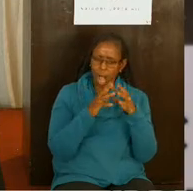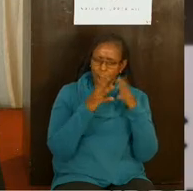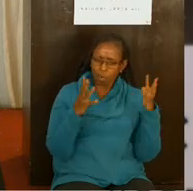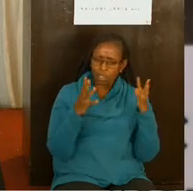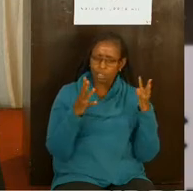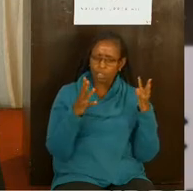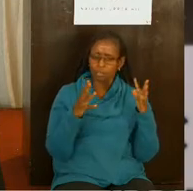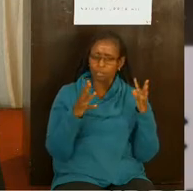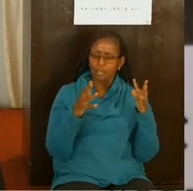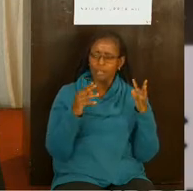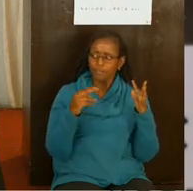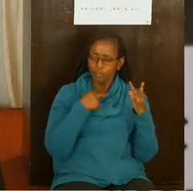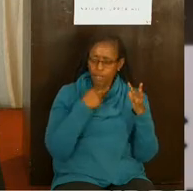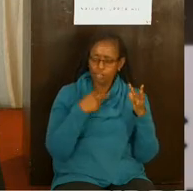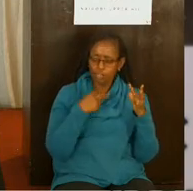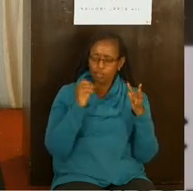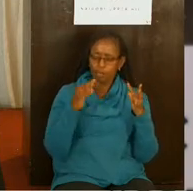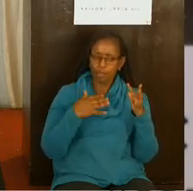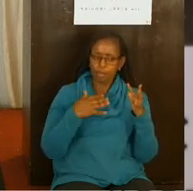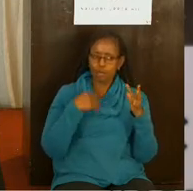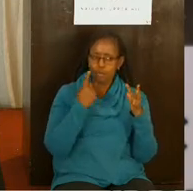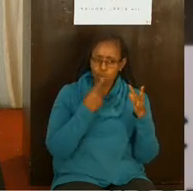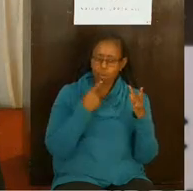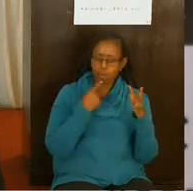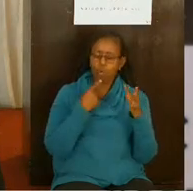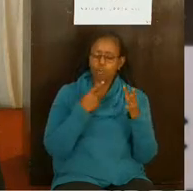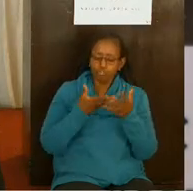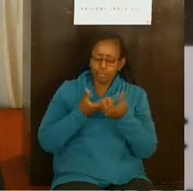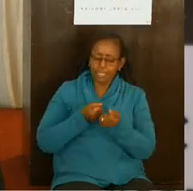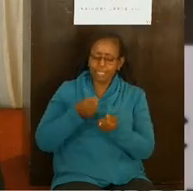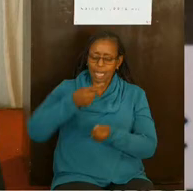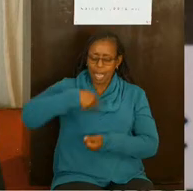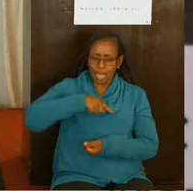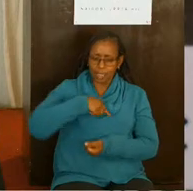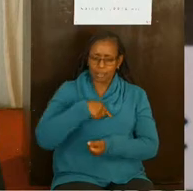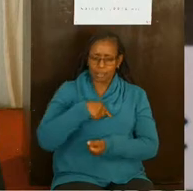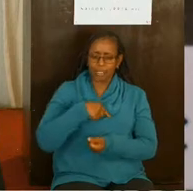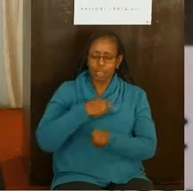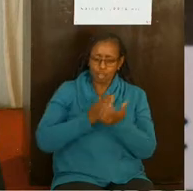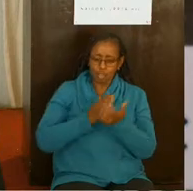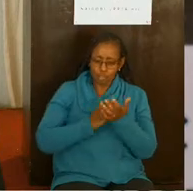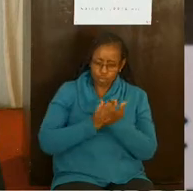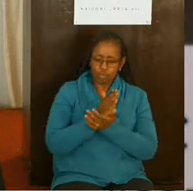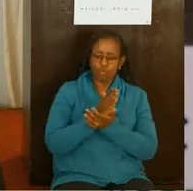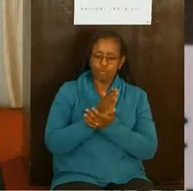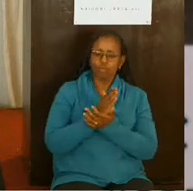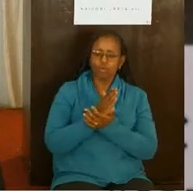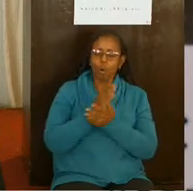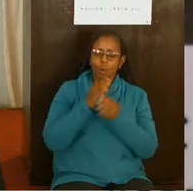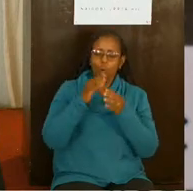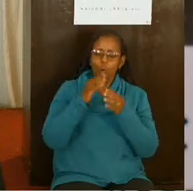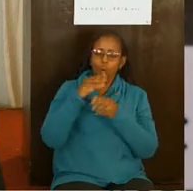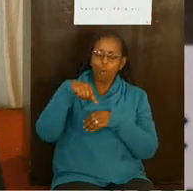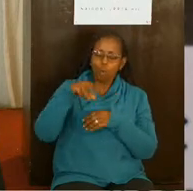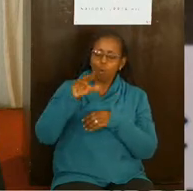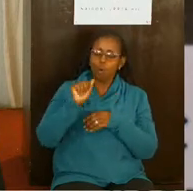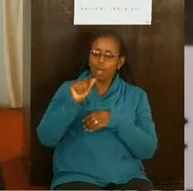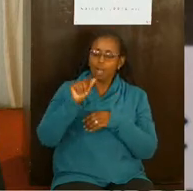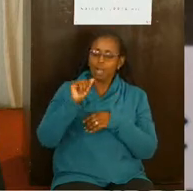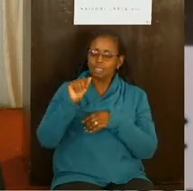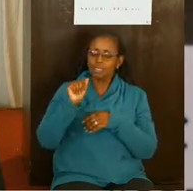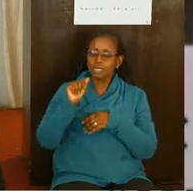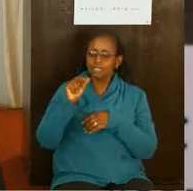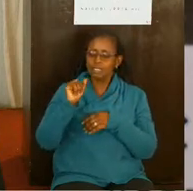who entrusted their voices to us through the kind of qualitative research participatory research that we